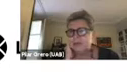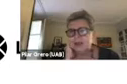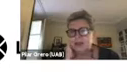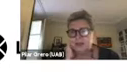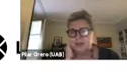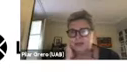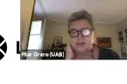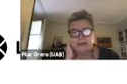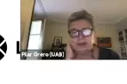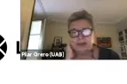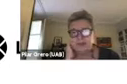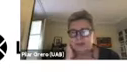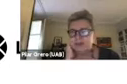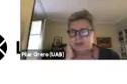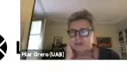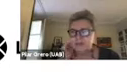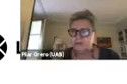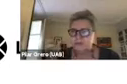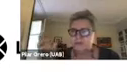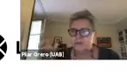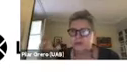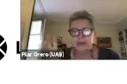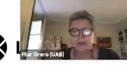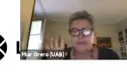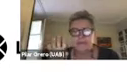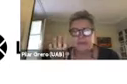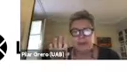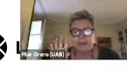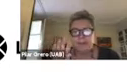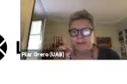nice. And also the volcano was quite nice because it produced